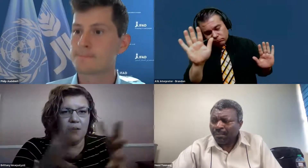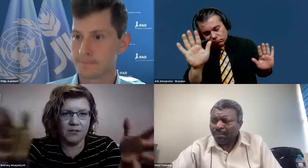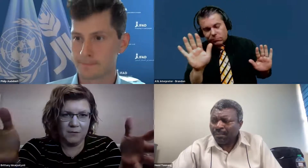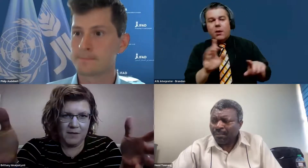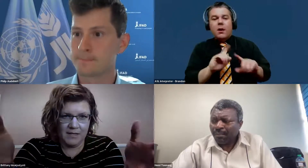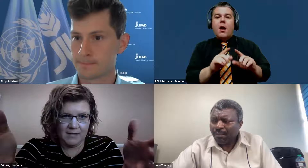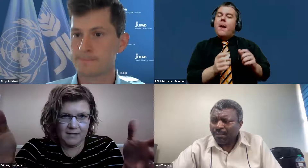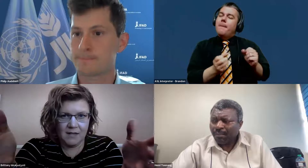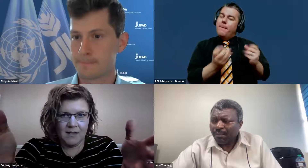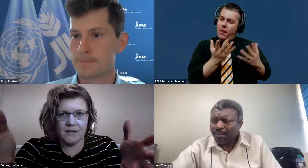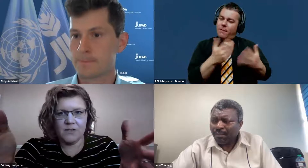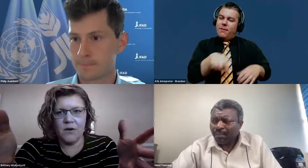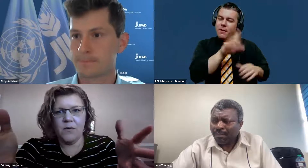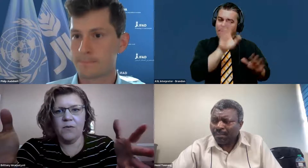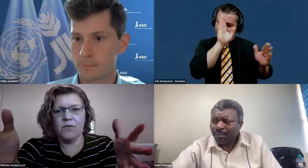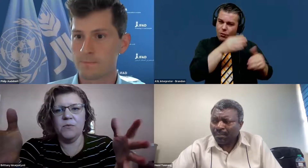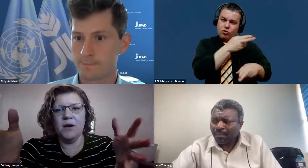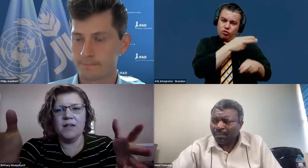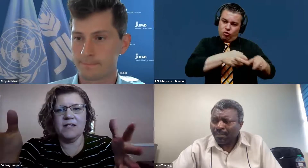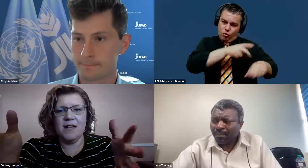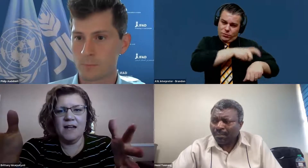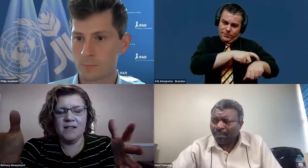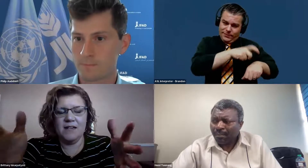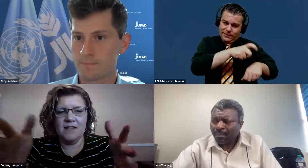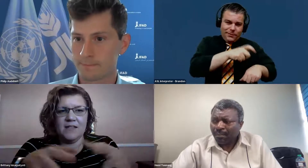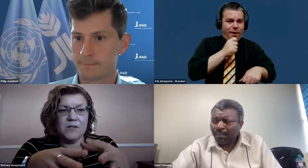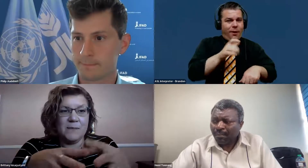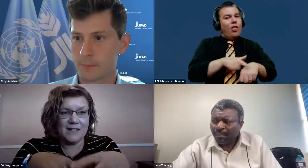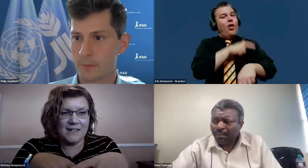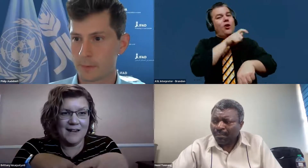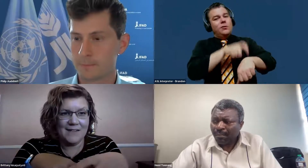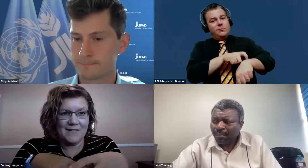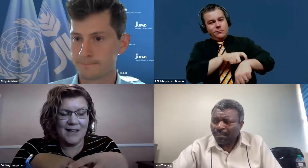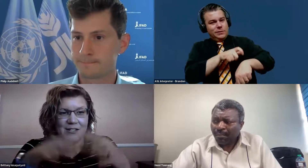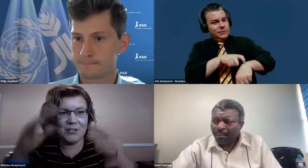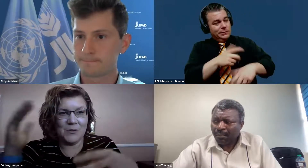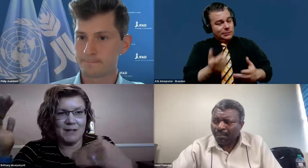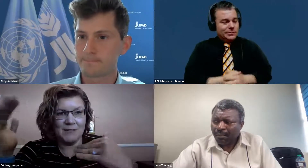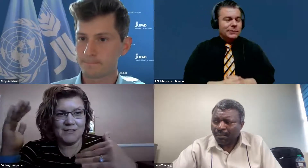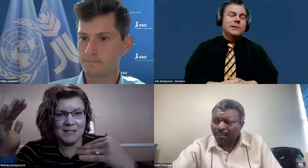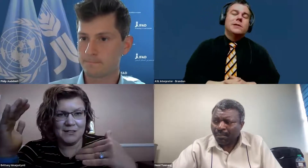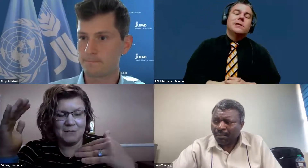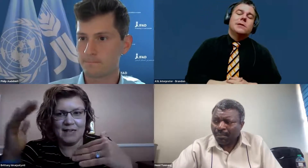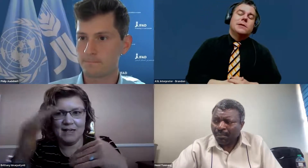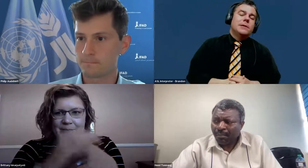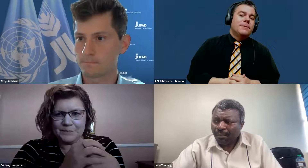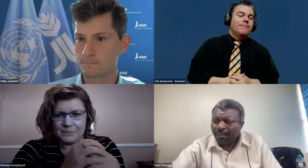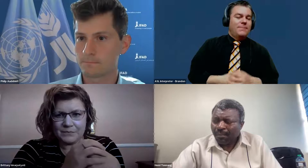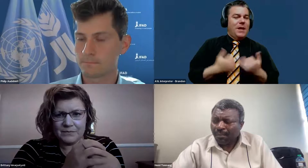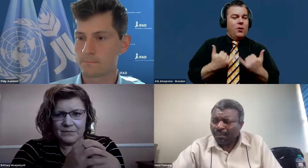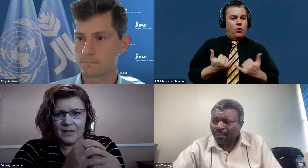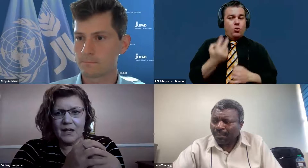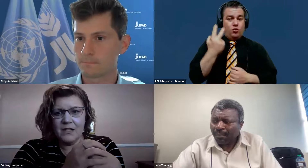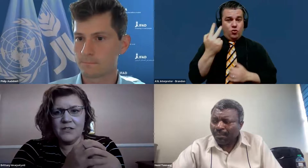but not the long term needs. So to what extent, and this goes back to kind of that two-level decision